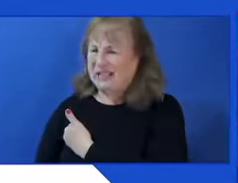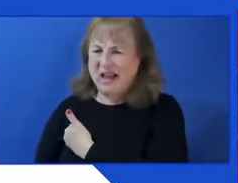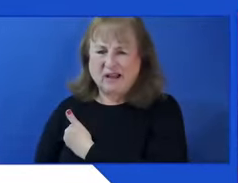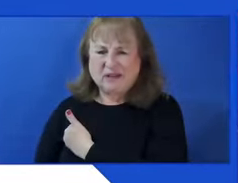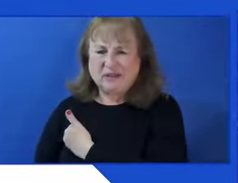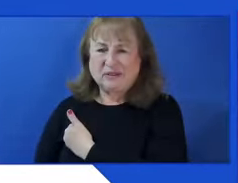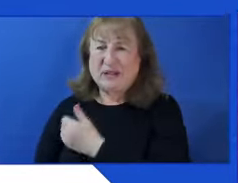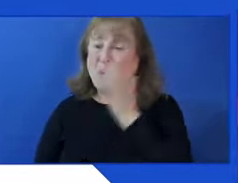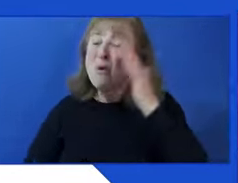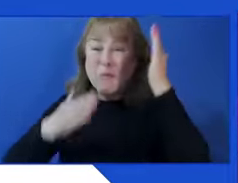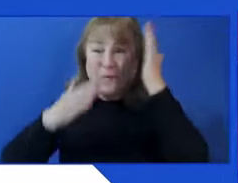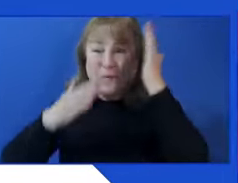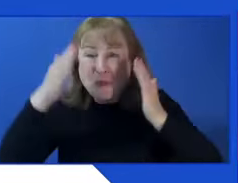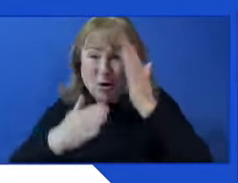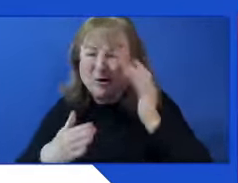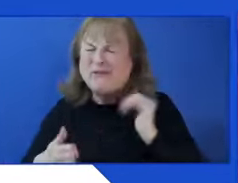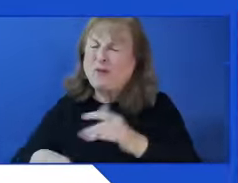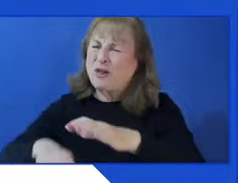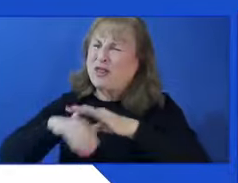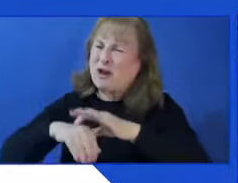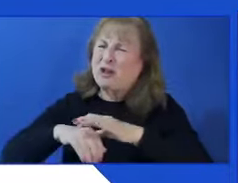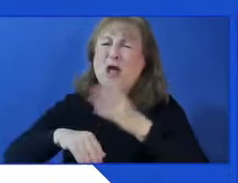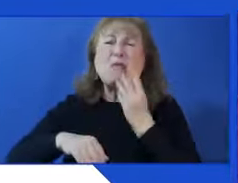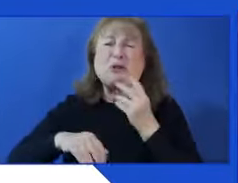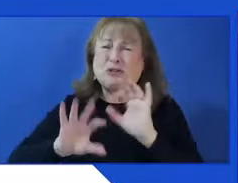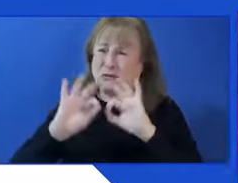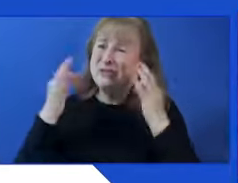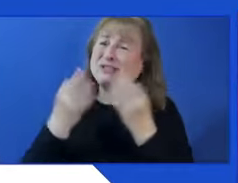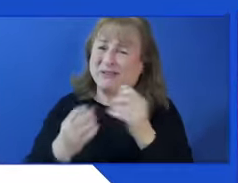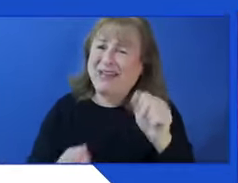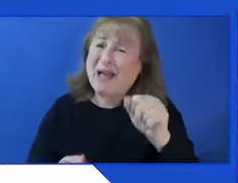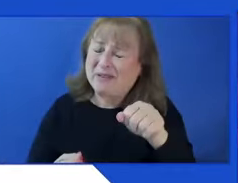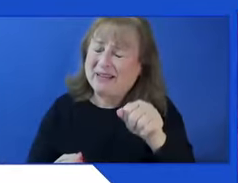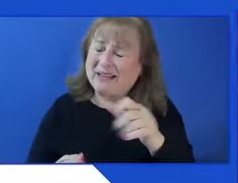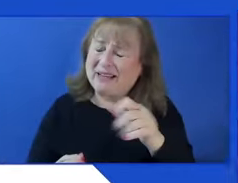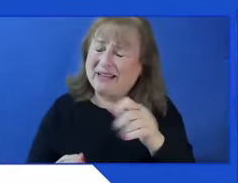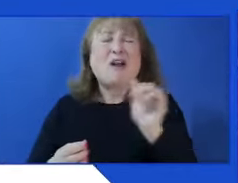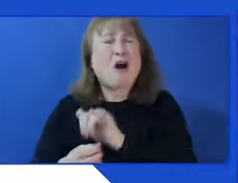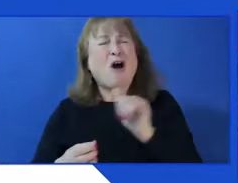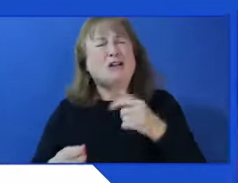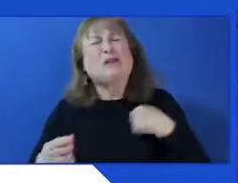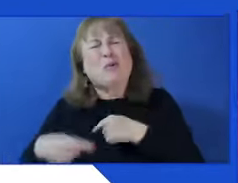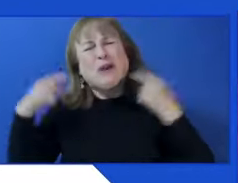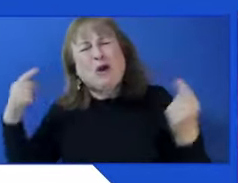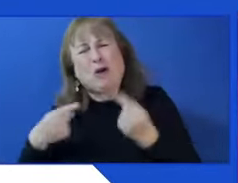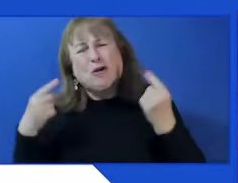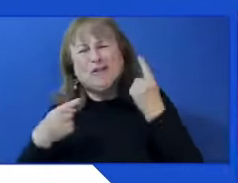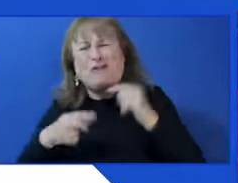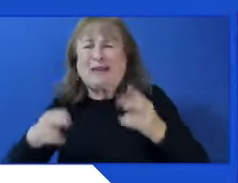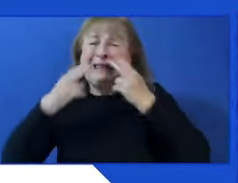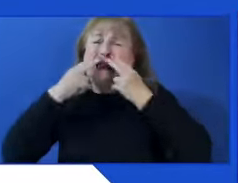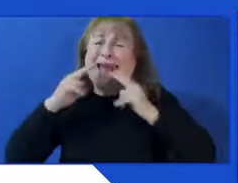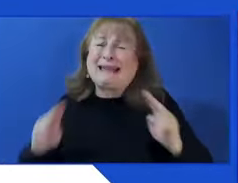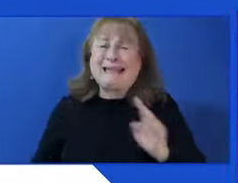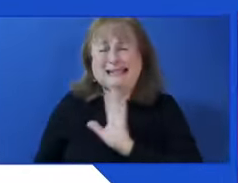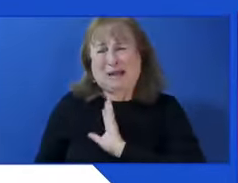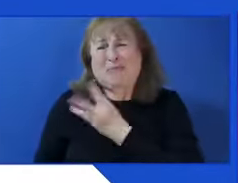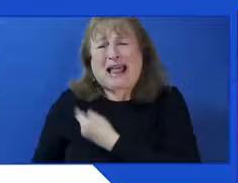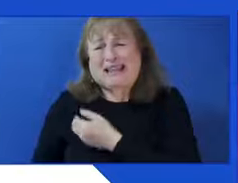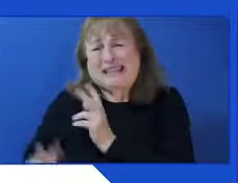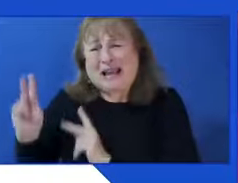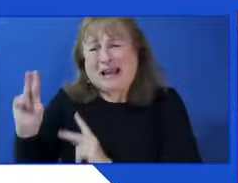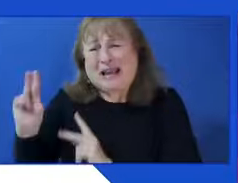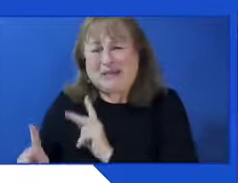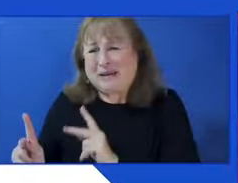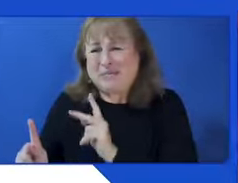will worry for our global Jewish family and also hurt for the innocent Palestinians used as